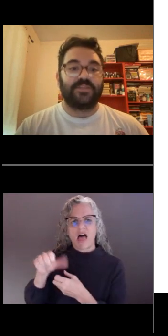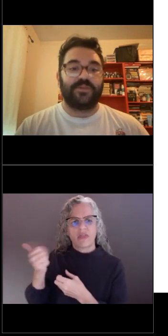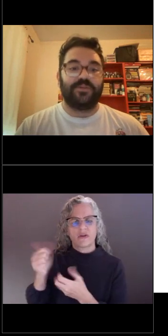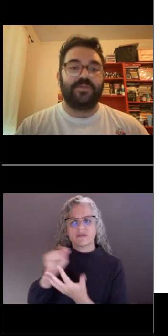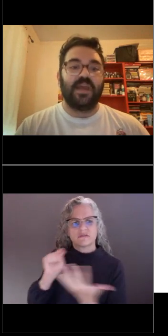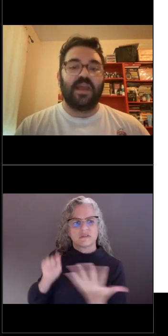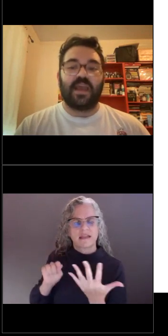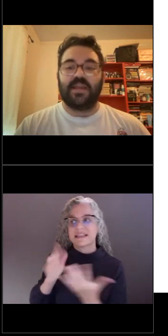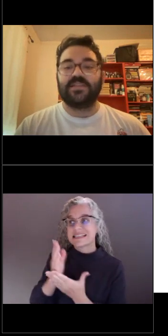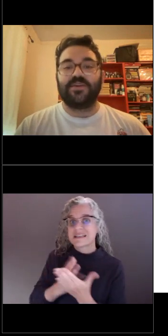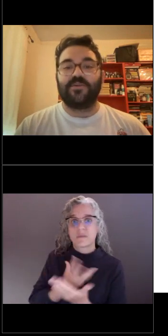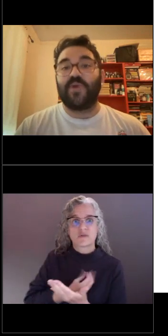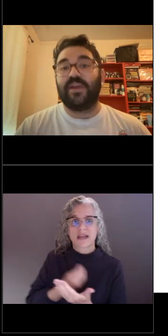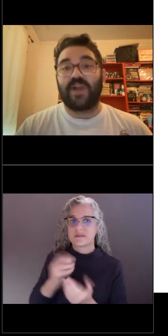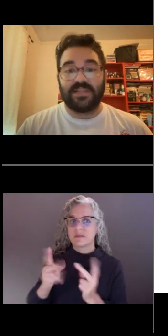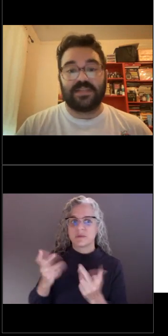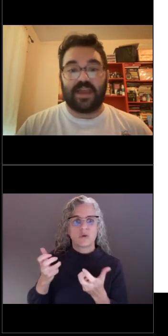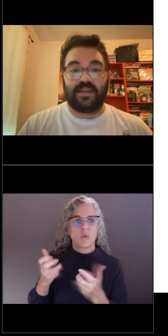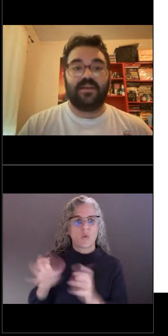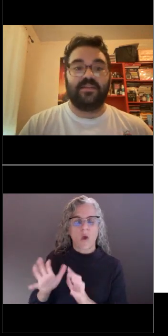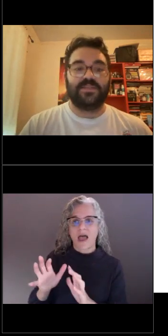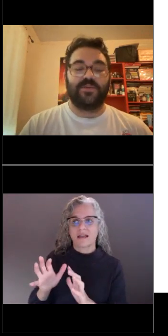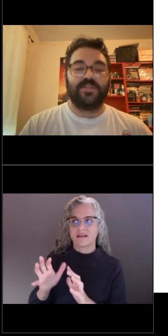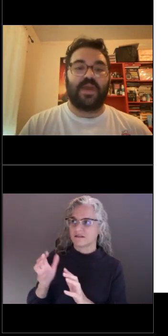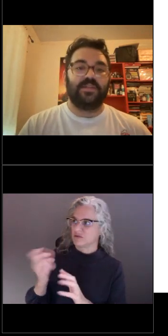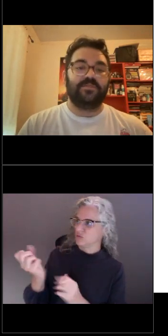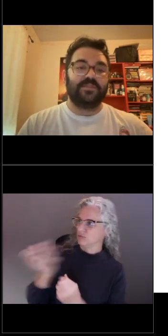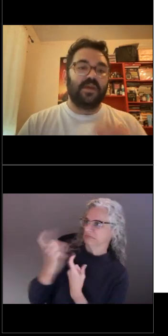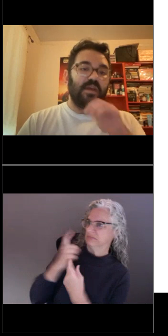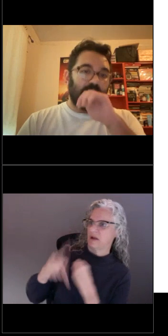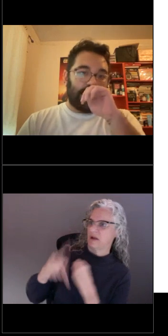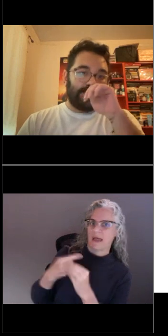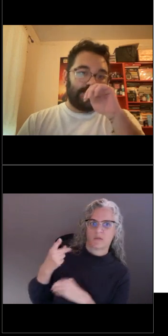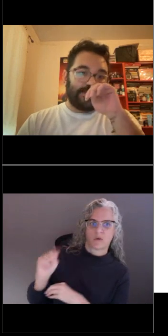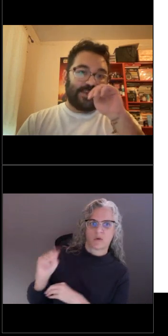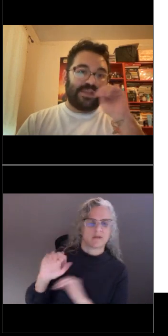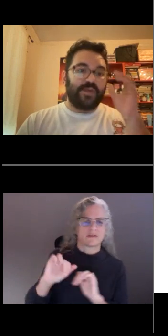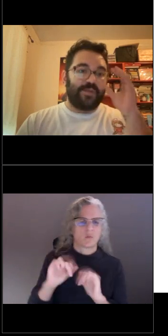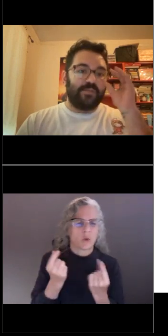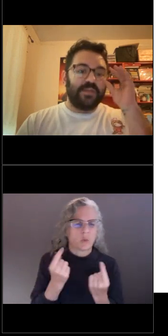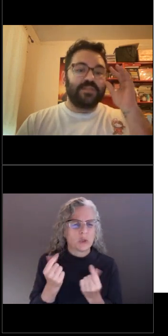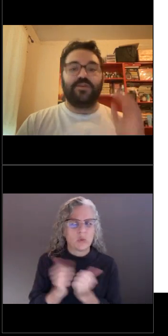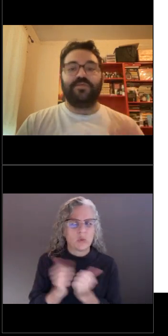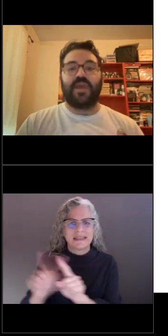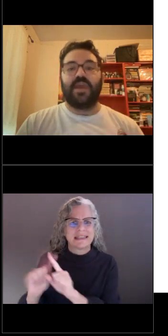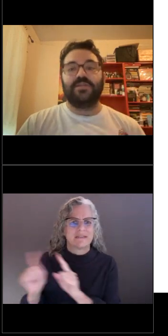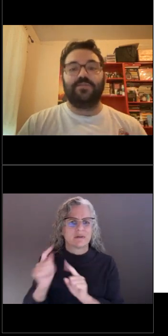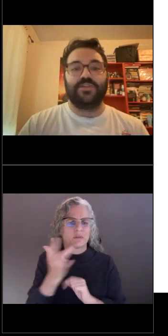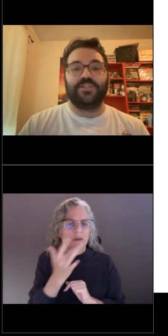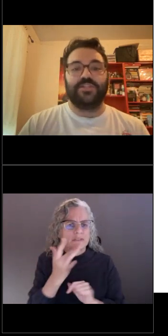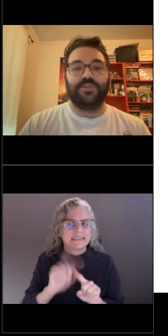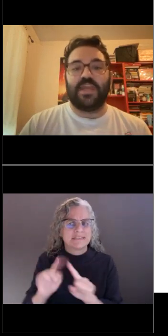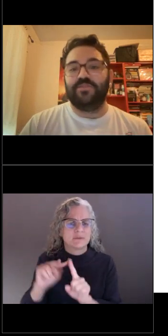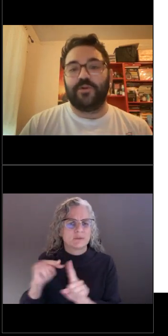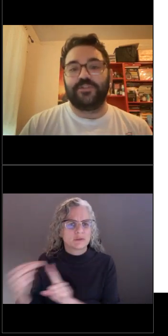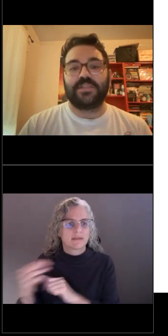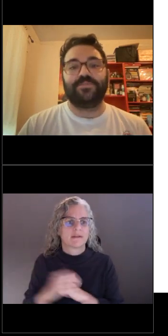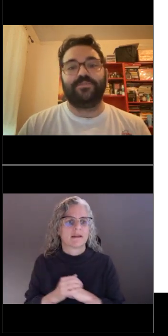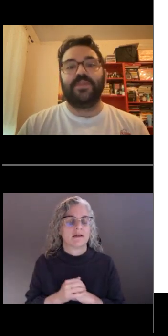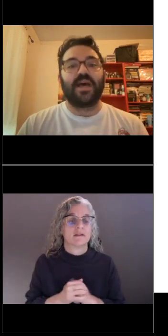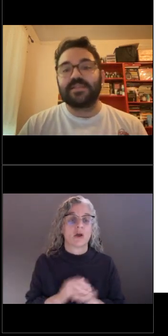in the classroom? And is there a way of reconciling these perspectives? So a little bit about this survey. It was administered to